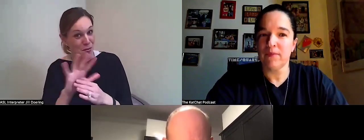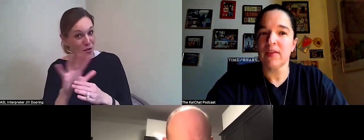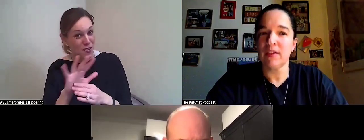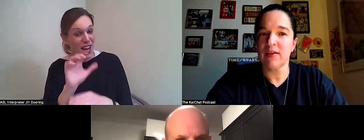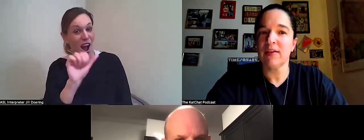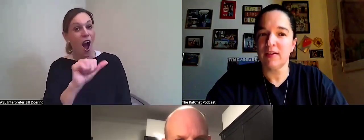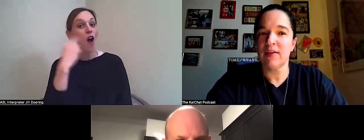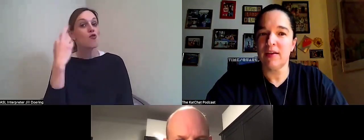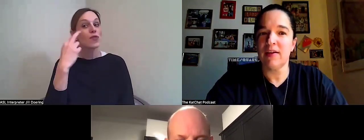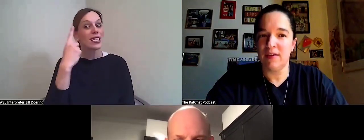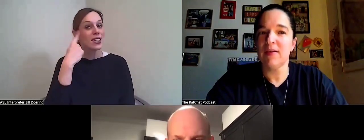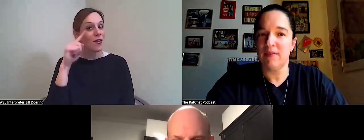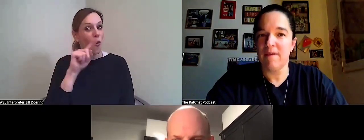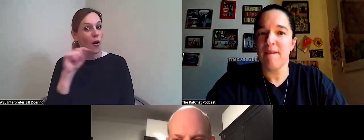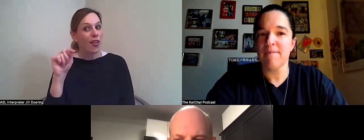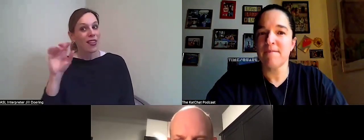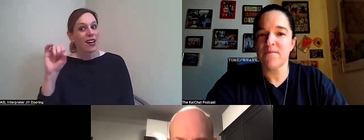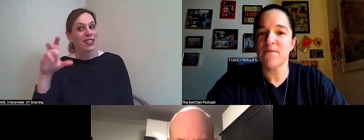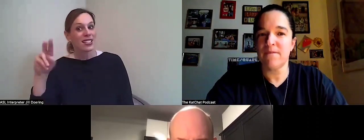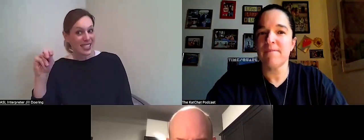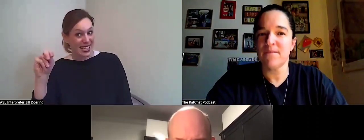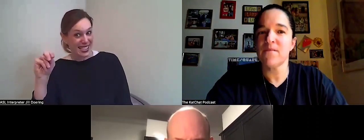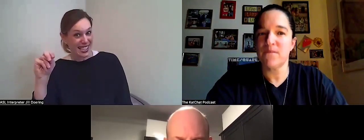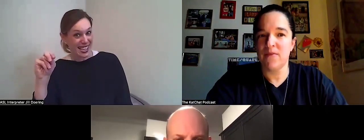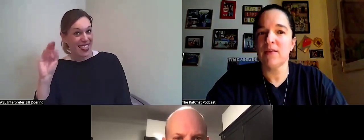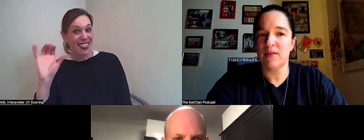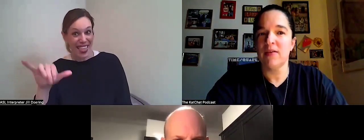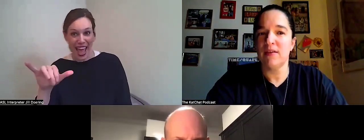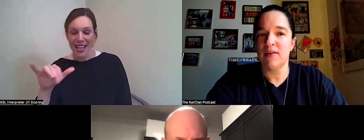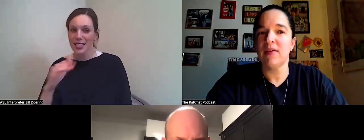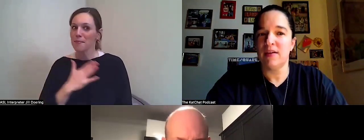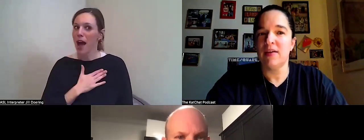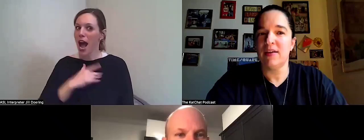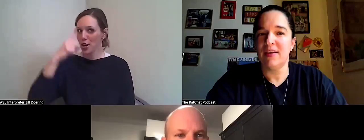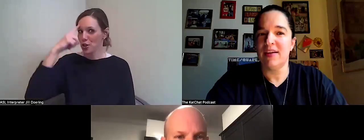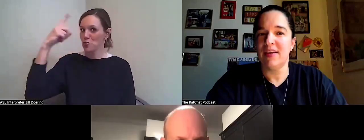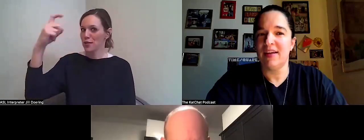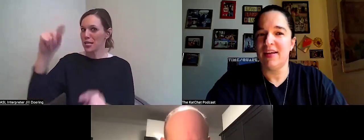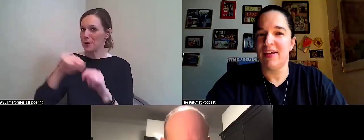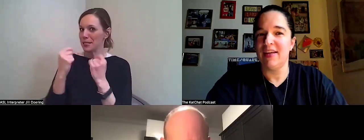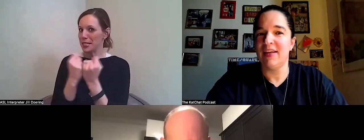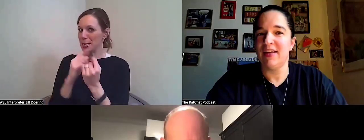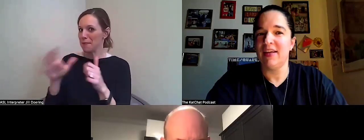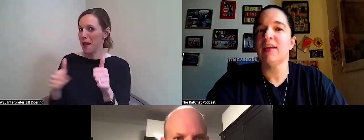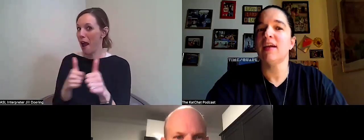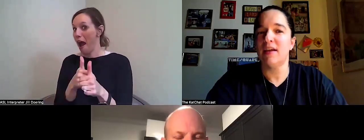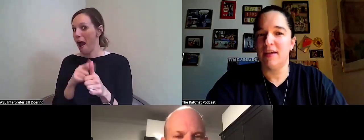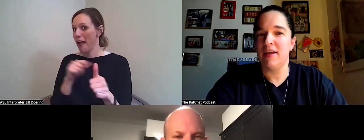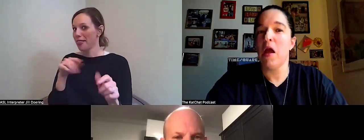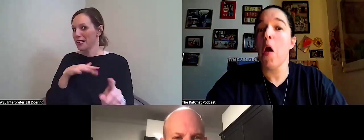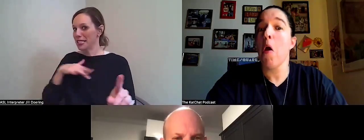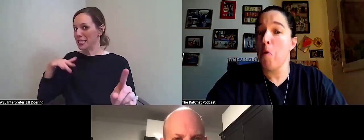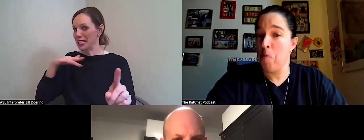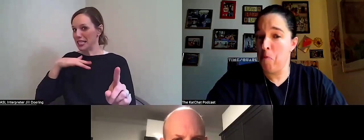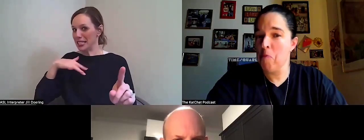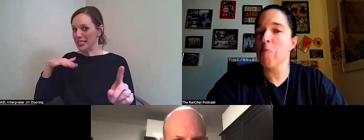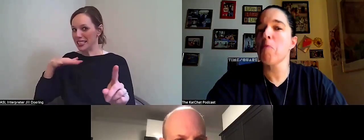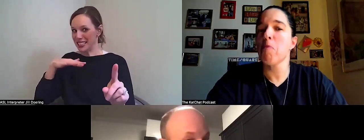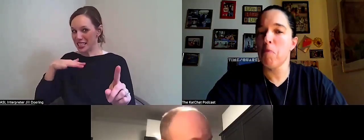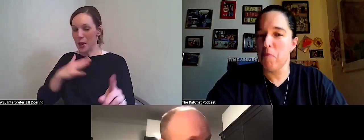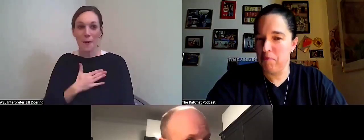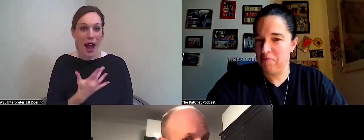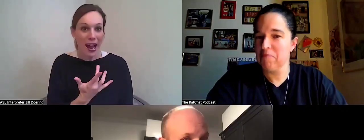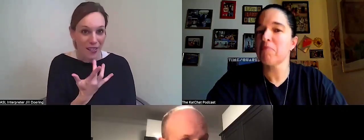the Season, for me, that has my dream team behind the scenes. So my